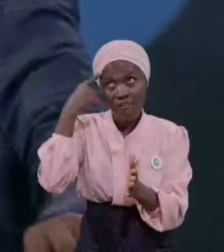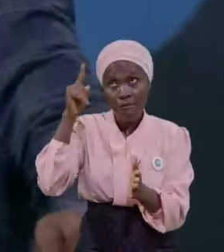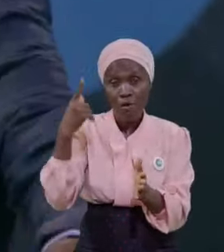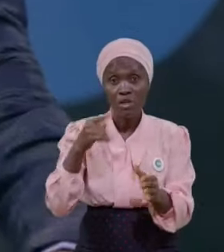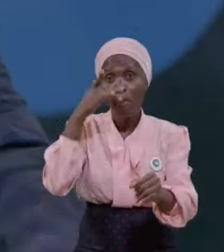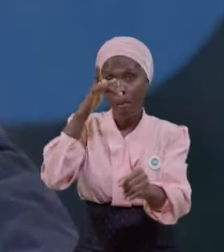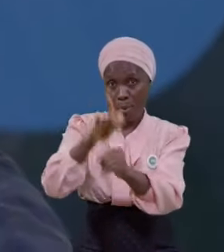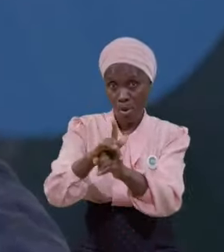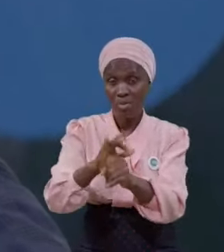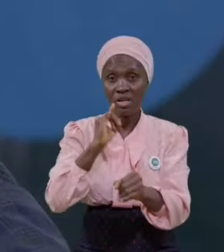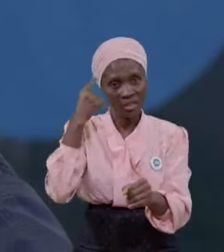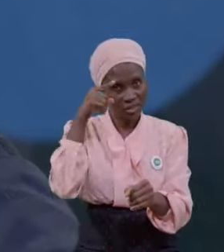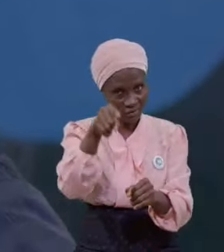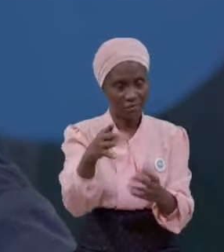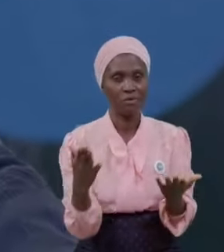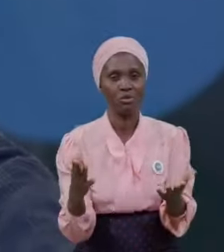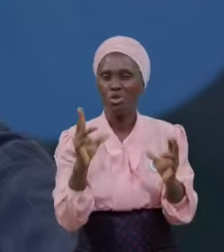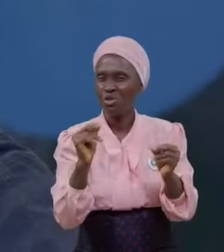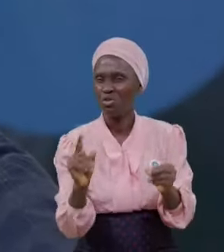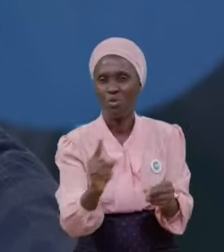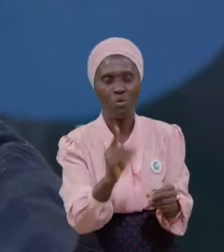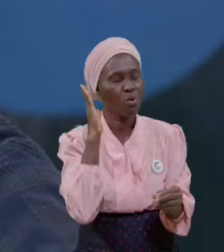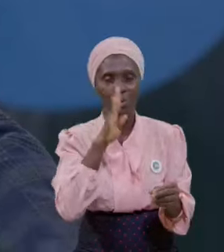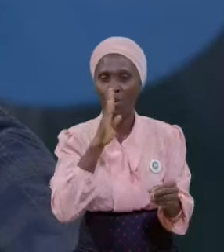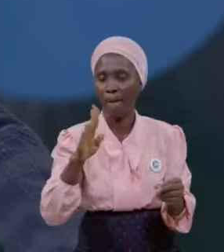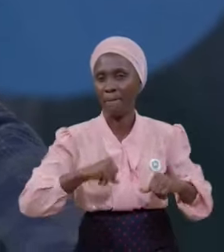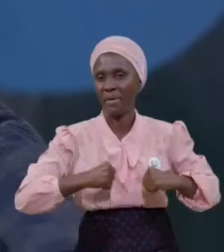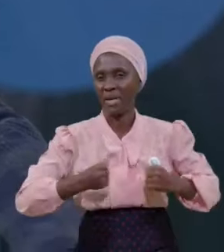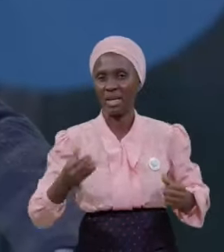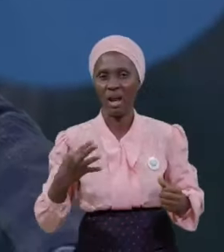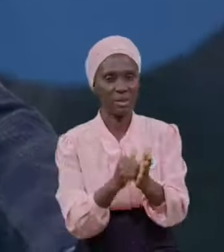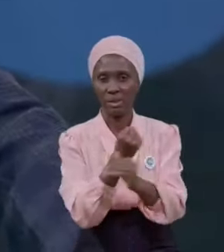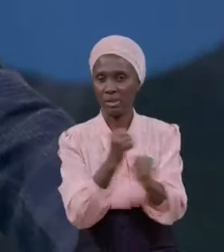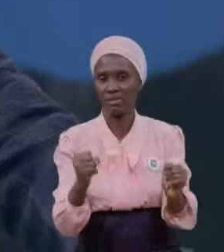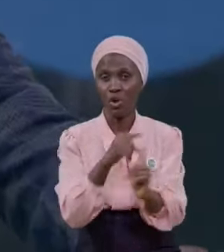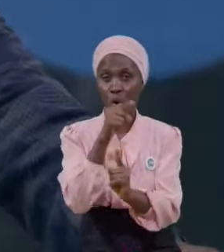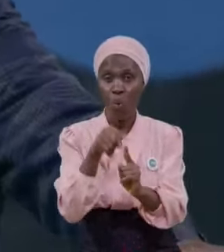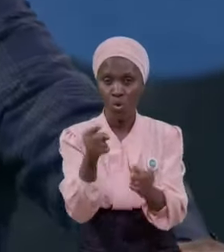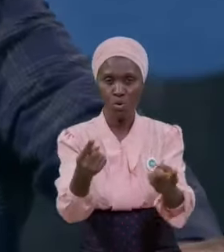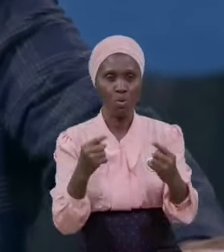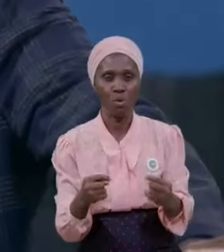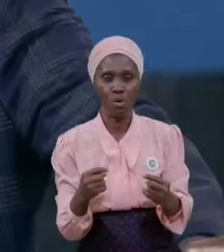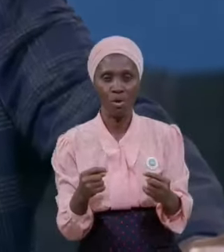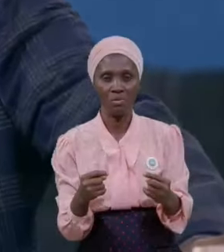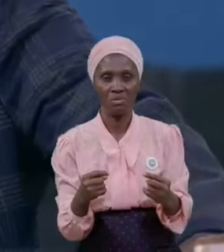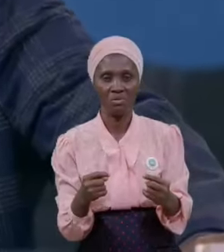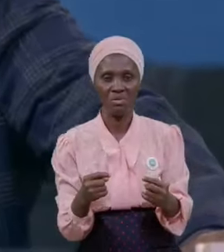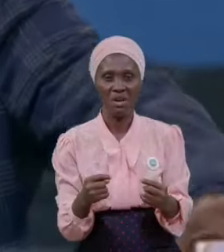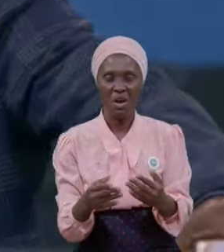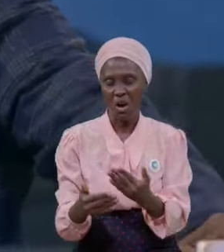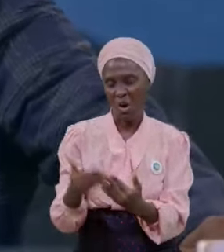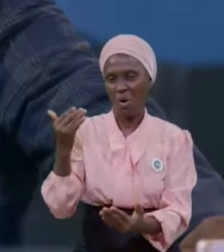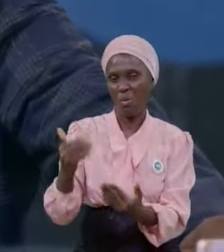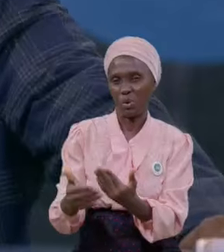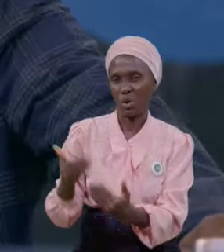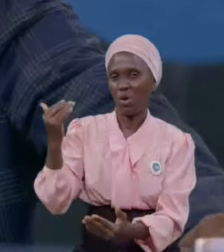that salvation when you come. You want to stop being almost, you want to be an actual Christian, a